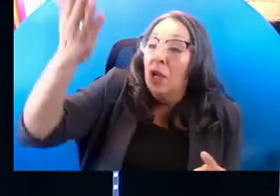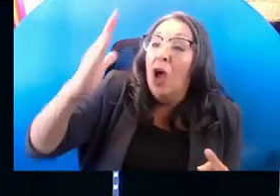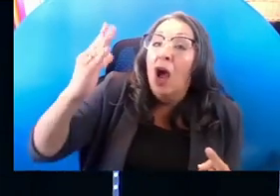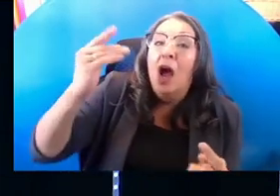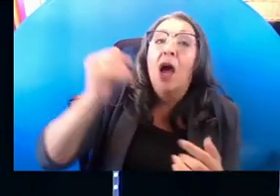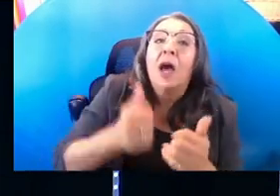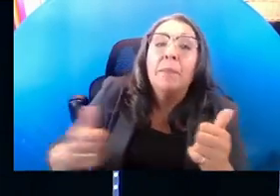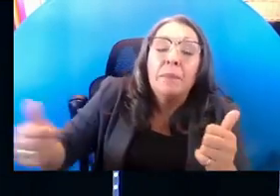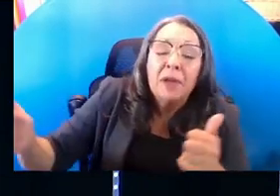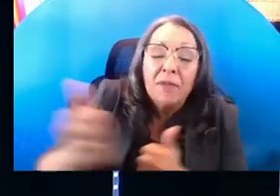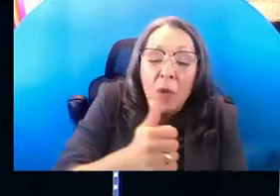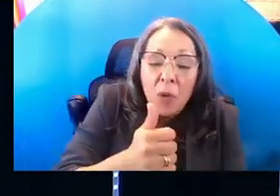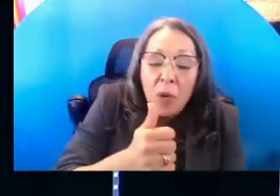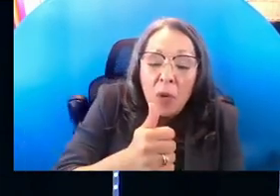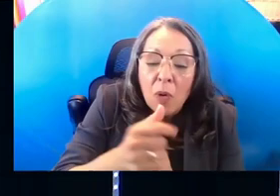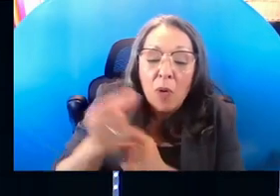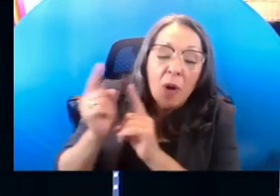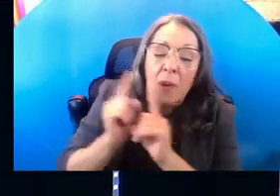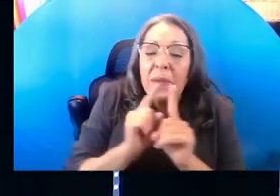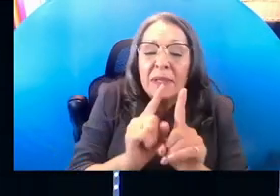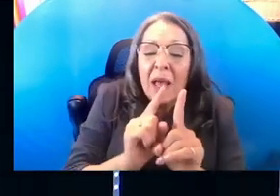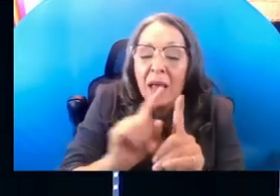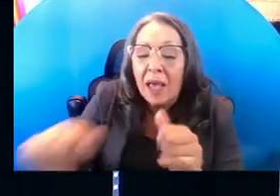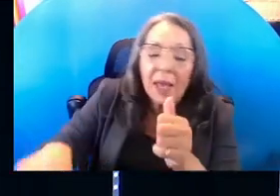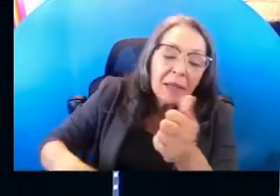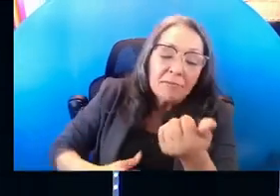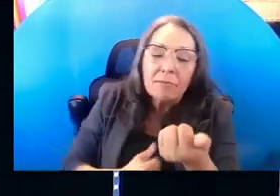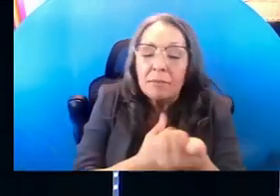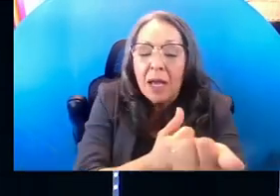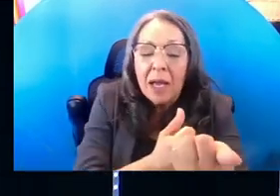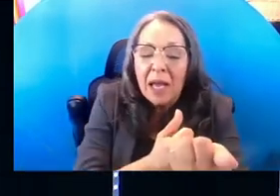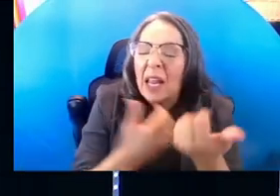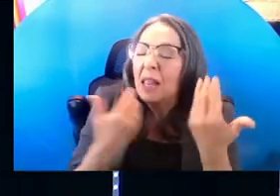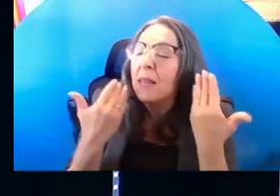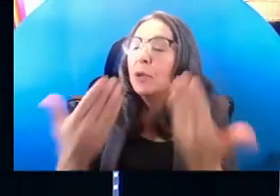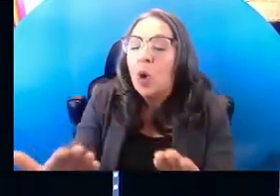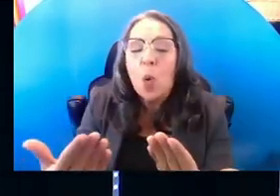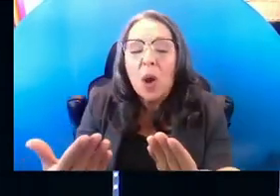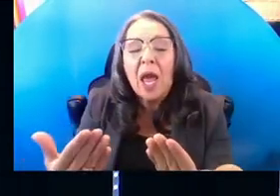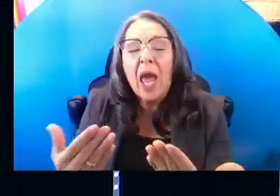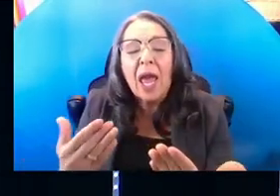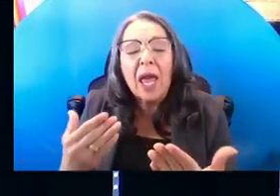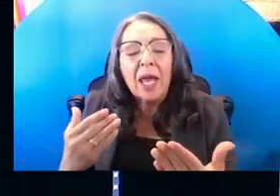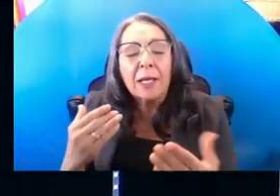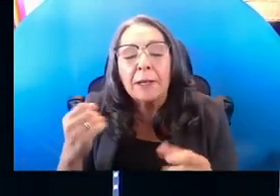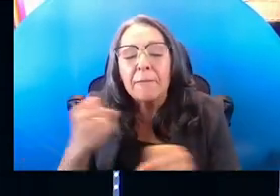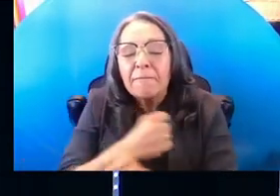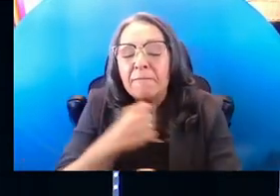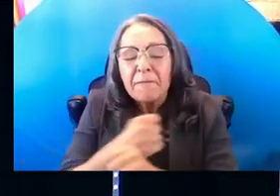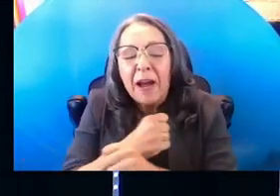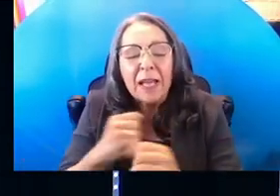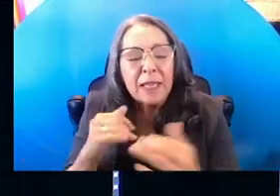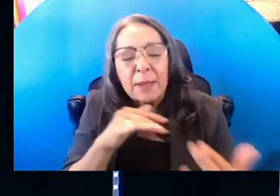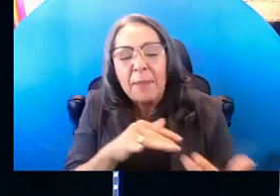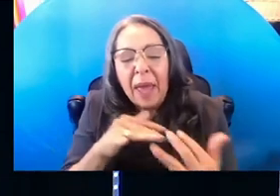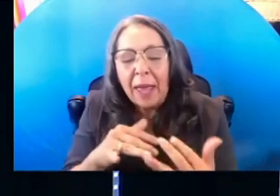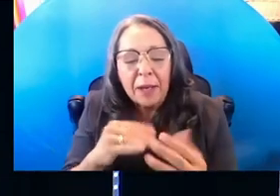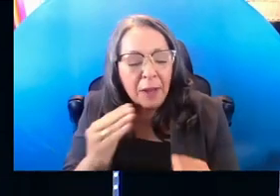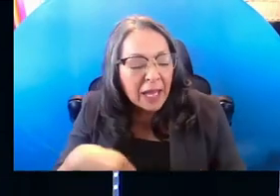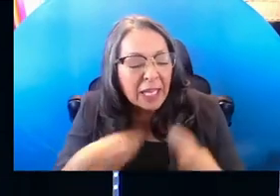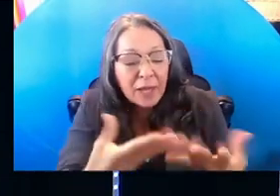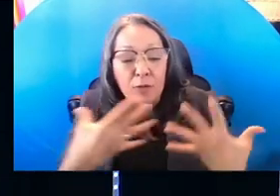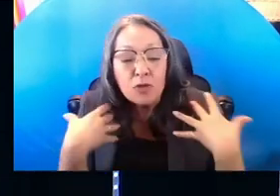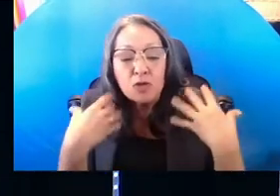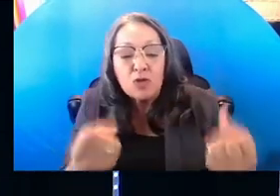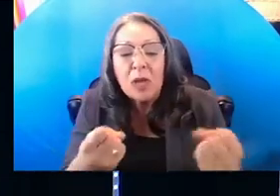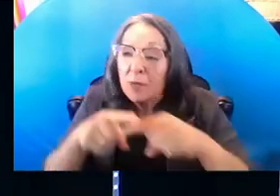beside you, and I'm behind you. And guess what? Let me fight this battle for you. Let me help you through this hard place. Let me give you the strength that you need. We can rely